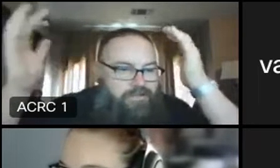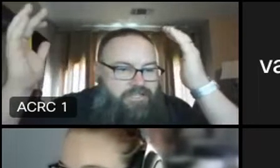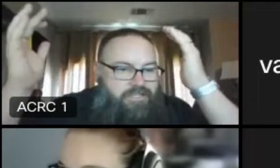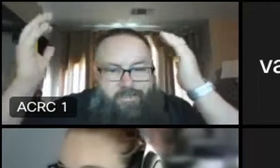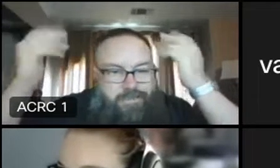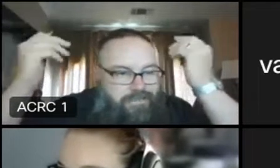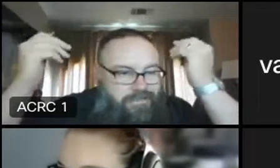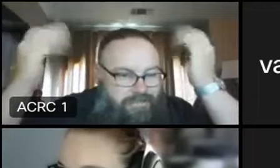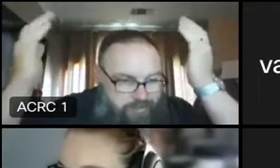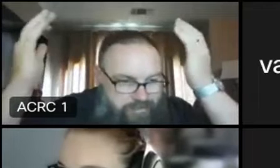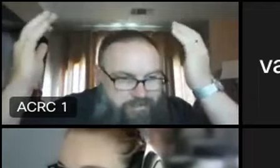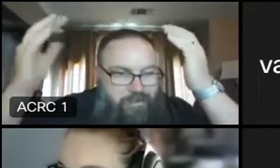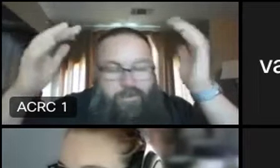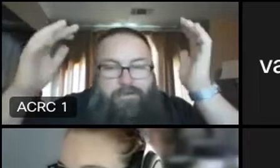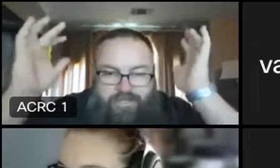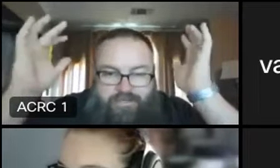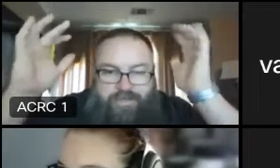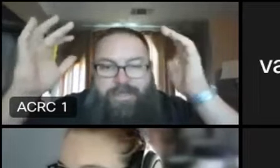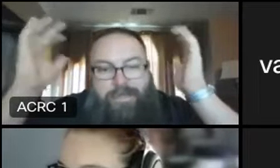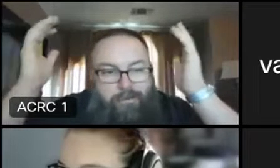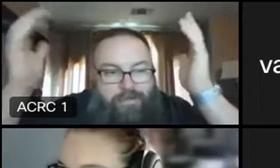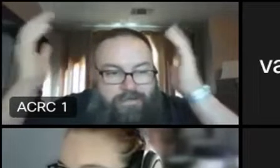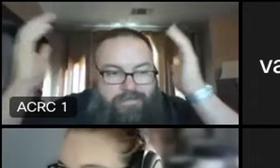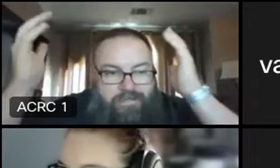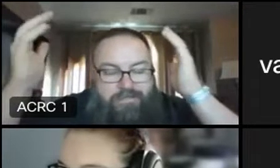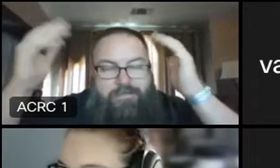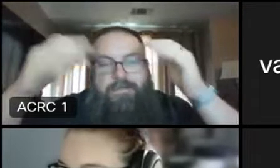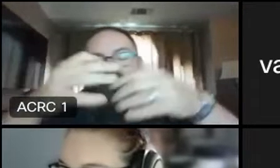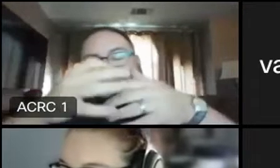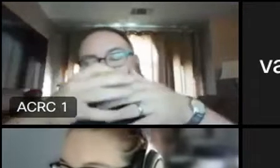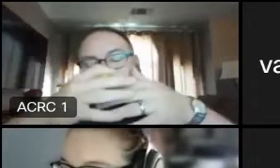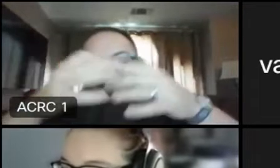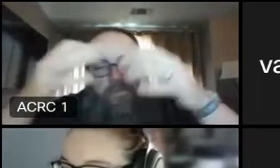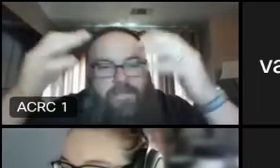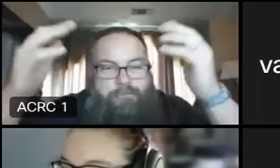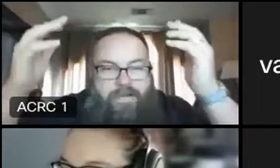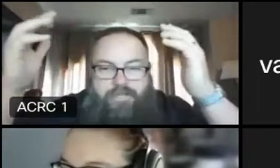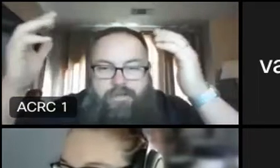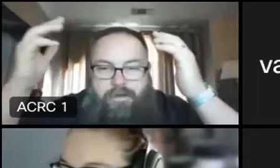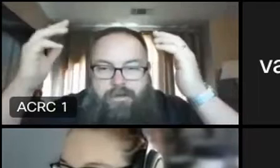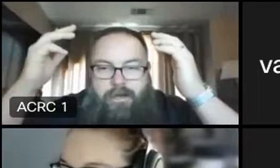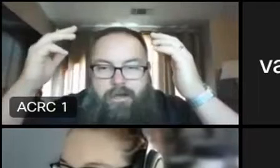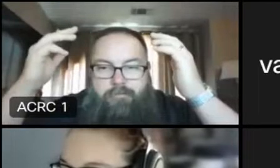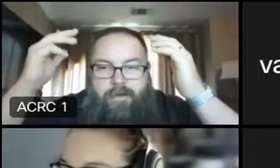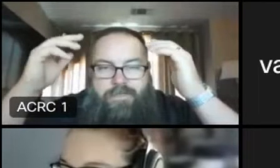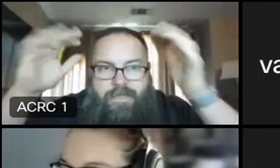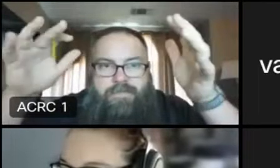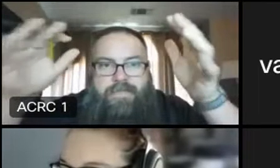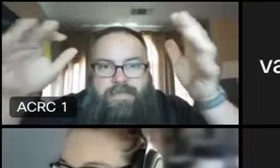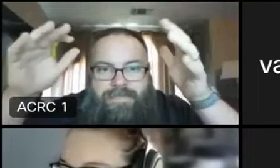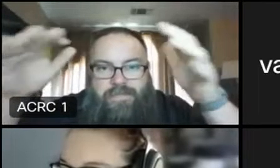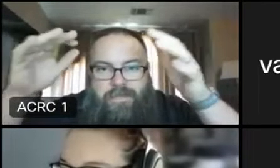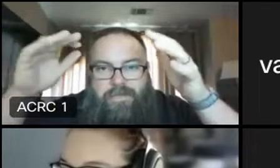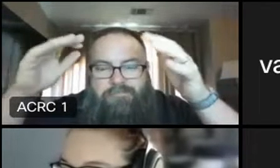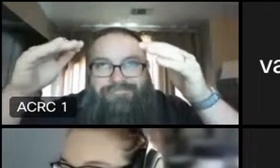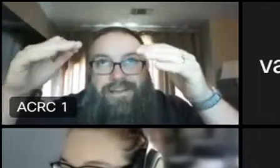be transitioning over the next 6 months, or I should say ending over the next 6 months. There are so many budget things that